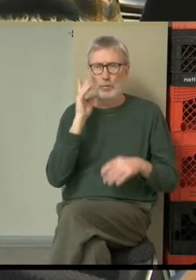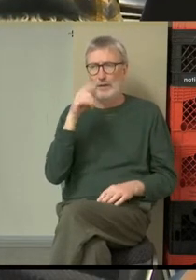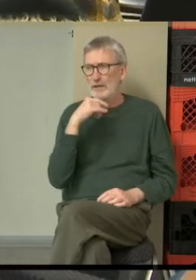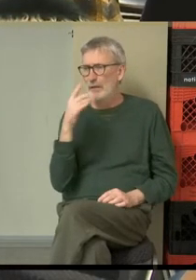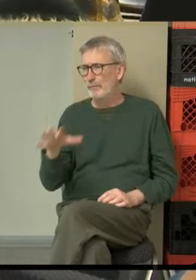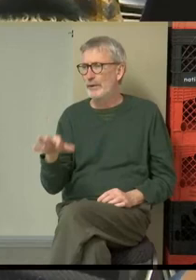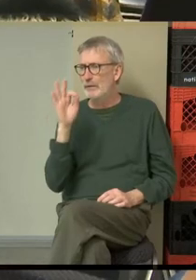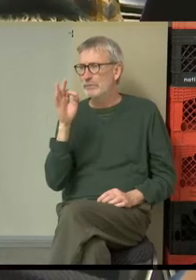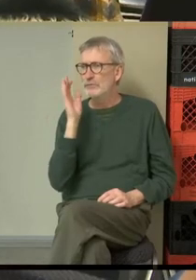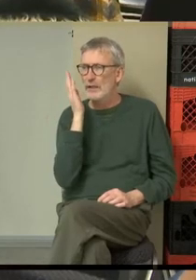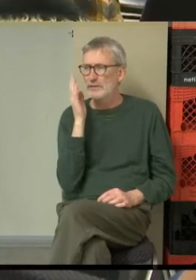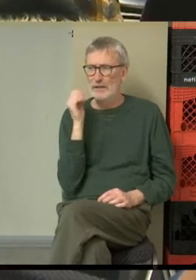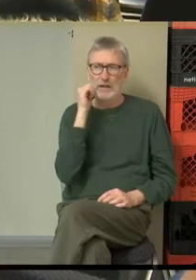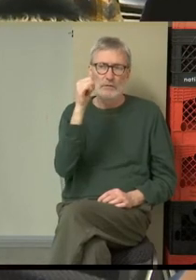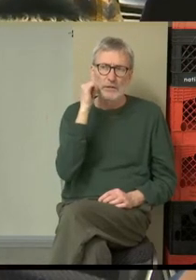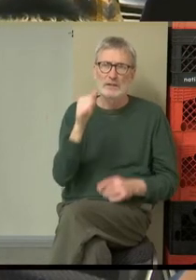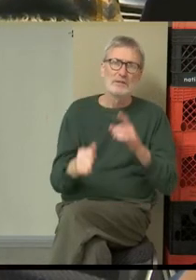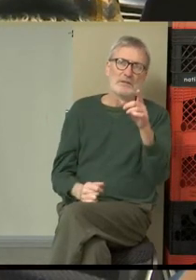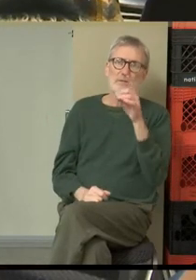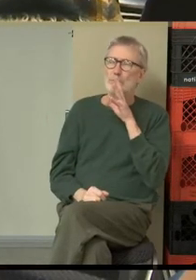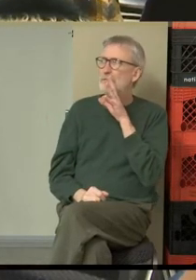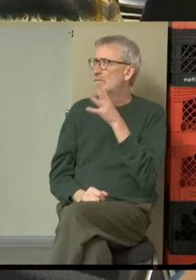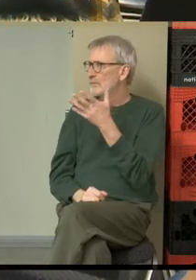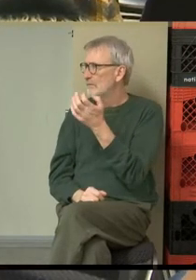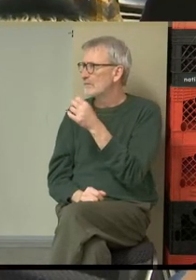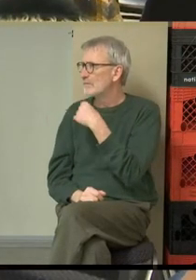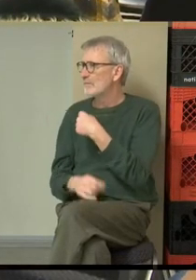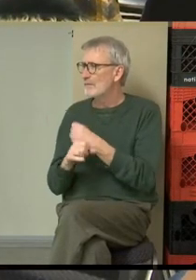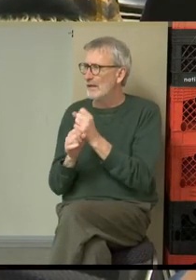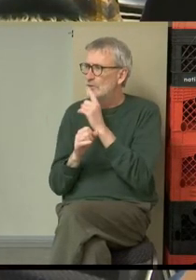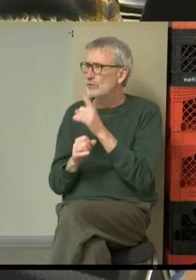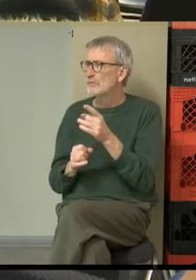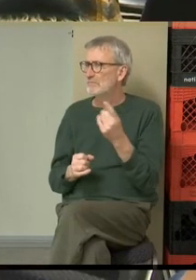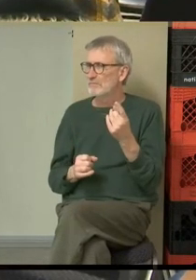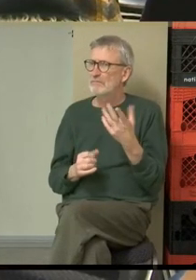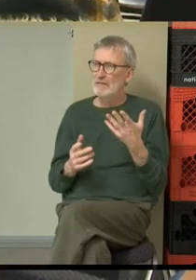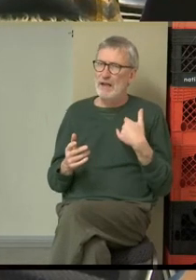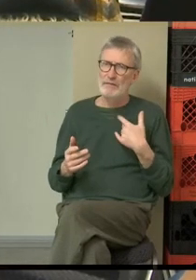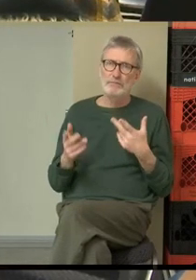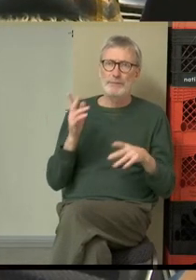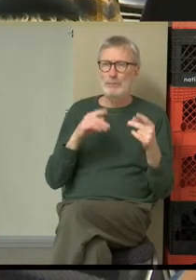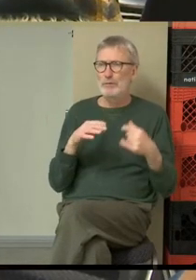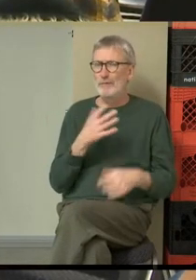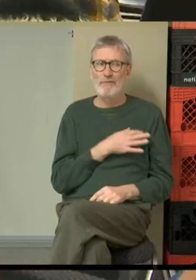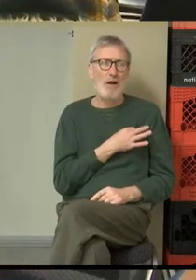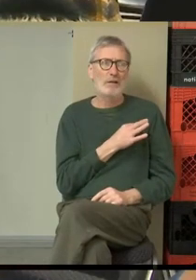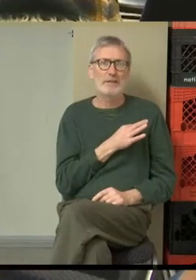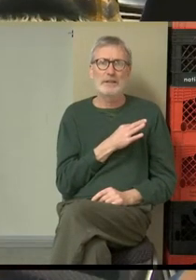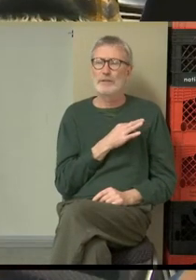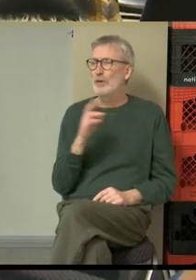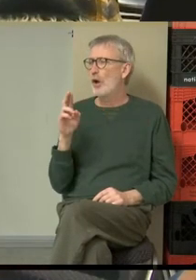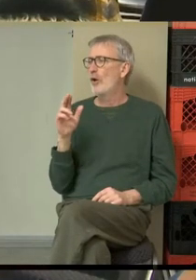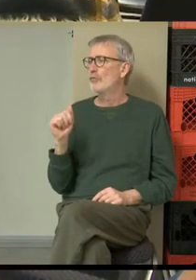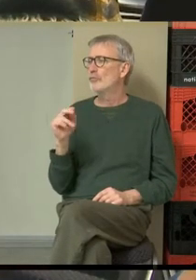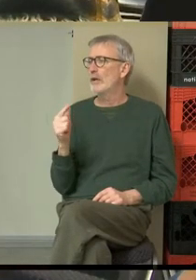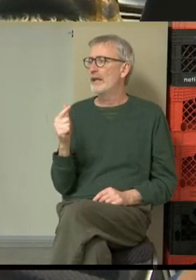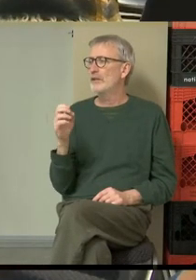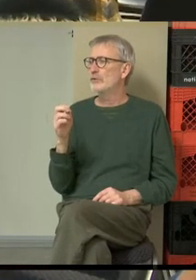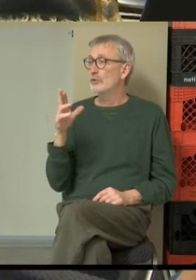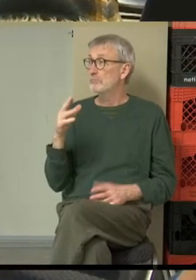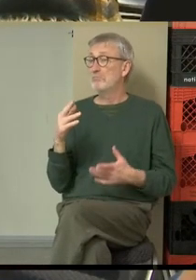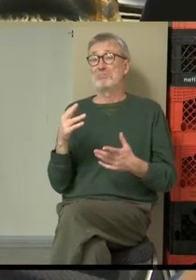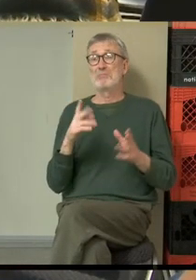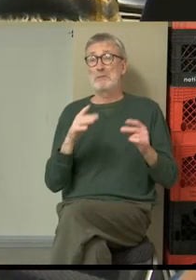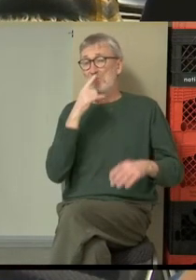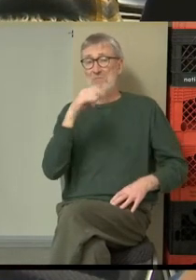mm-hmm. pick up trash. And so I think she starts making sure that there are kind of like volunteer park rangers or something yeah. that, you know, would say, hey, I don't mind being